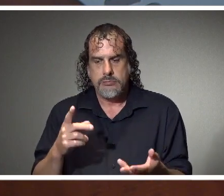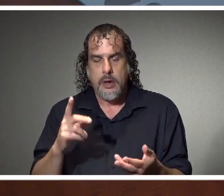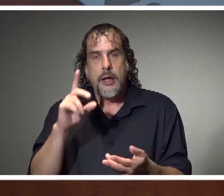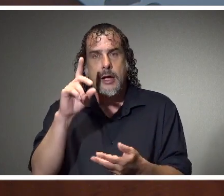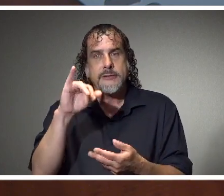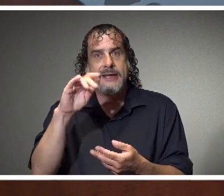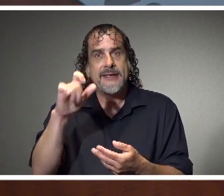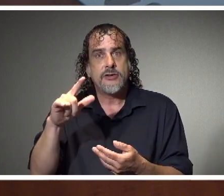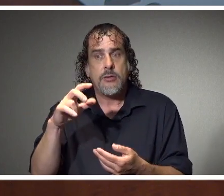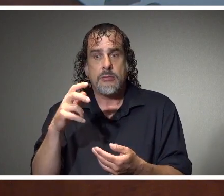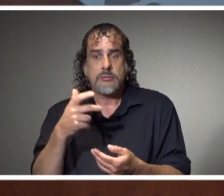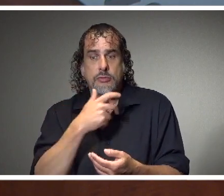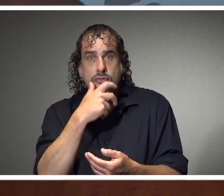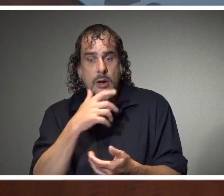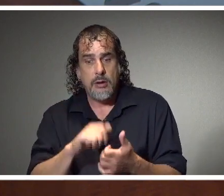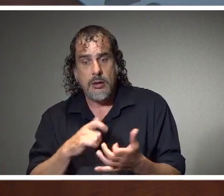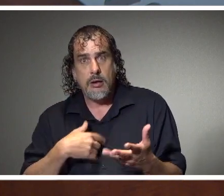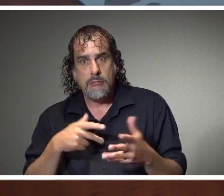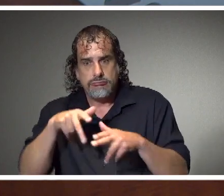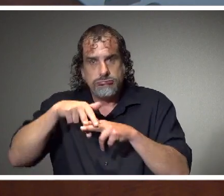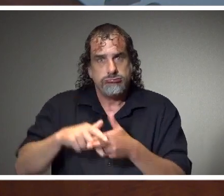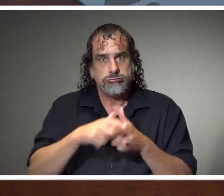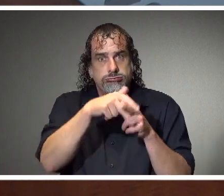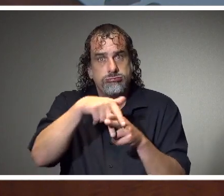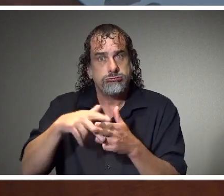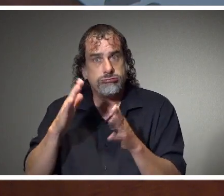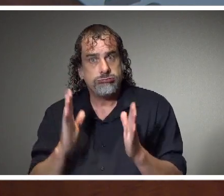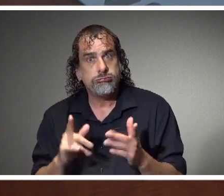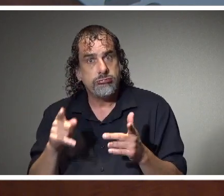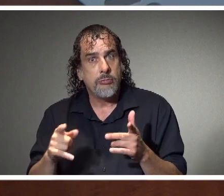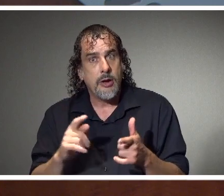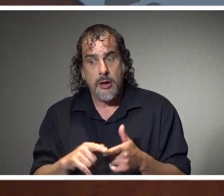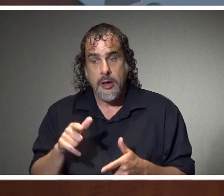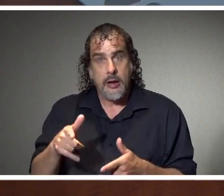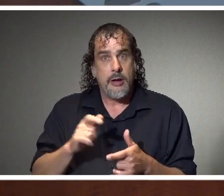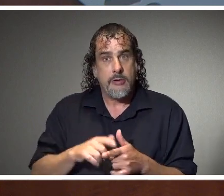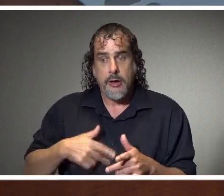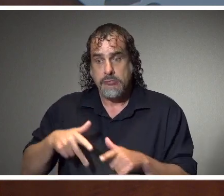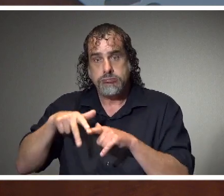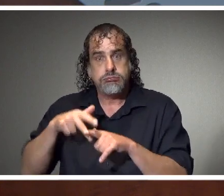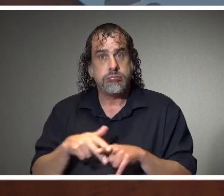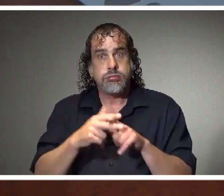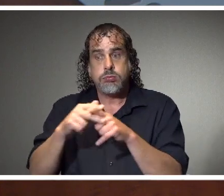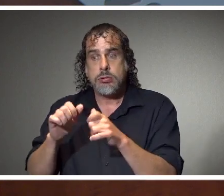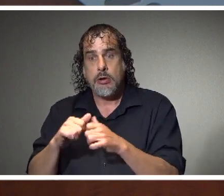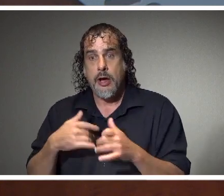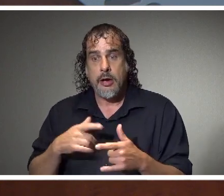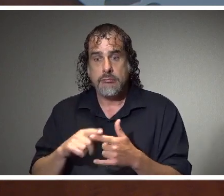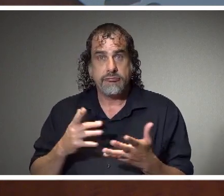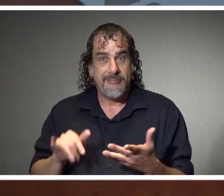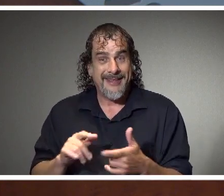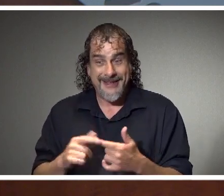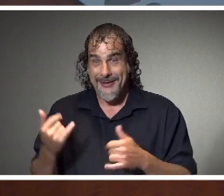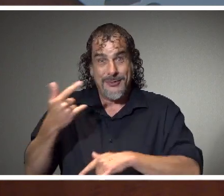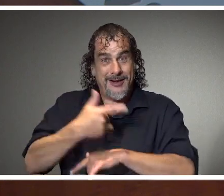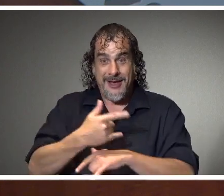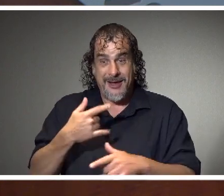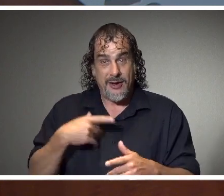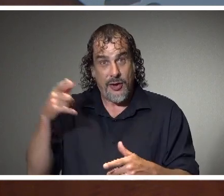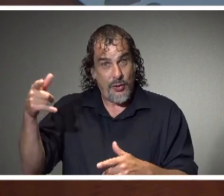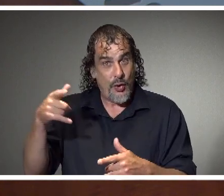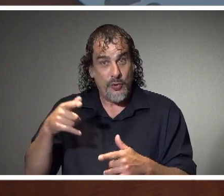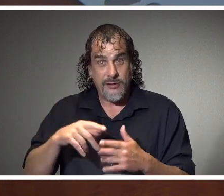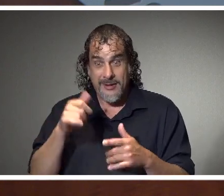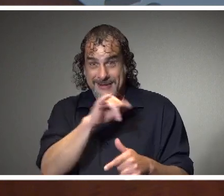ago, diesel technicians did their work with wrenches and manual tools. Today, diesel